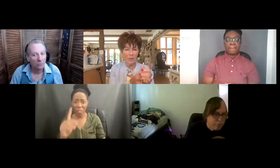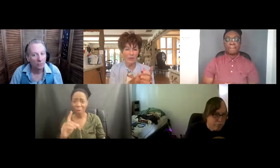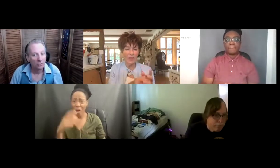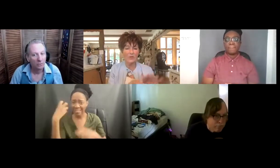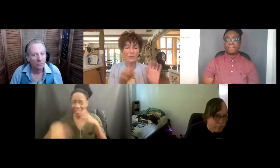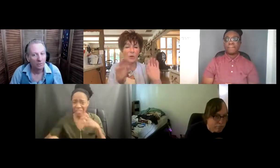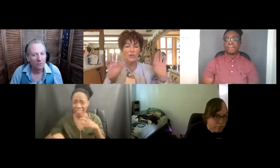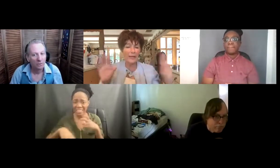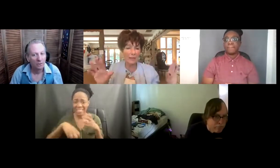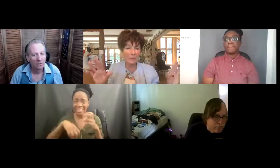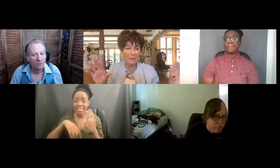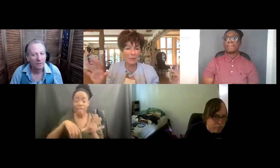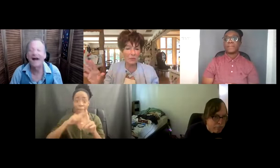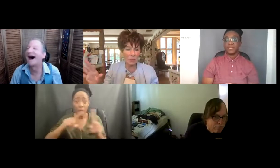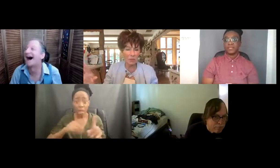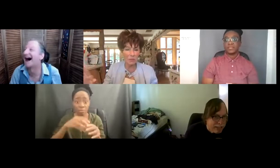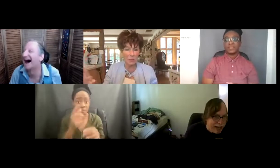really was. So don't tell him.